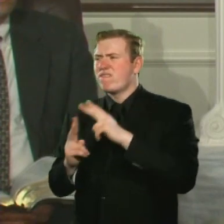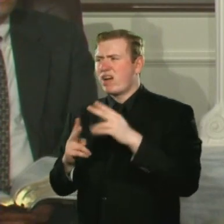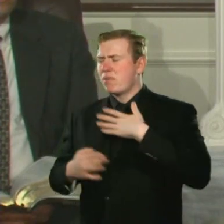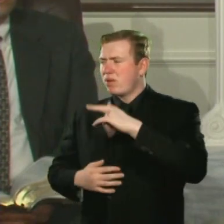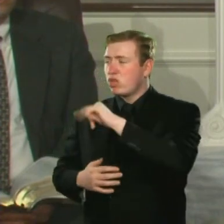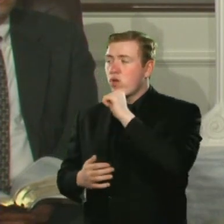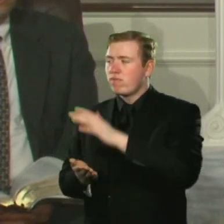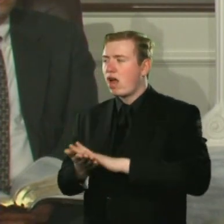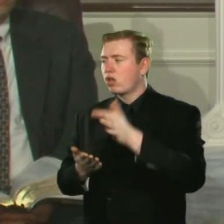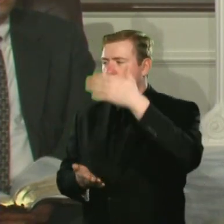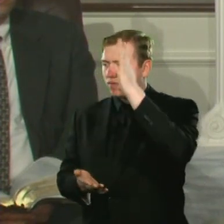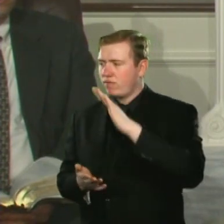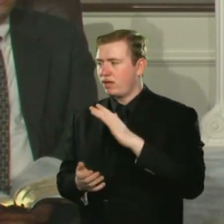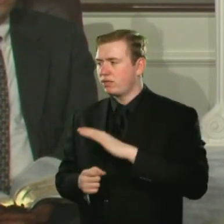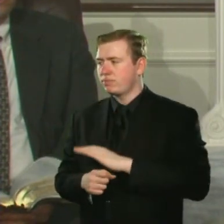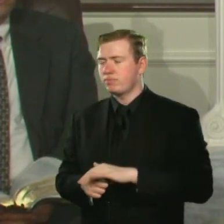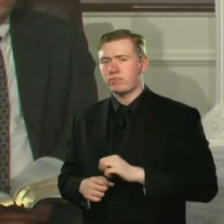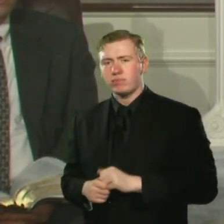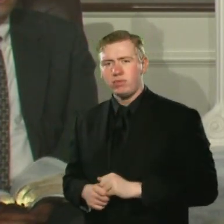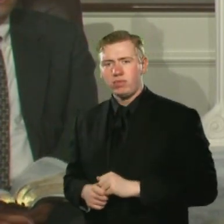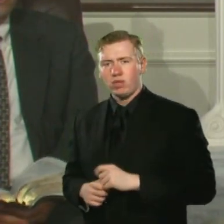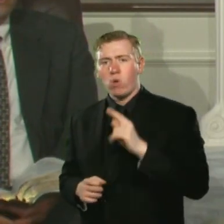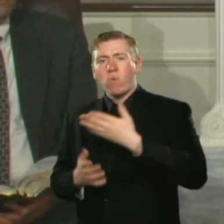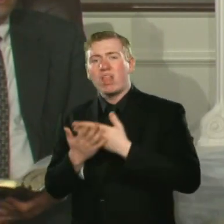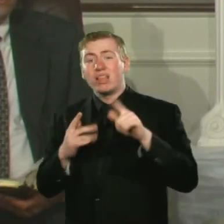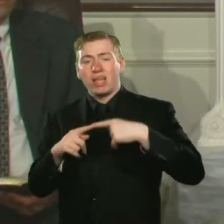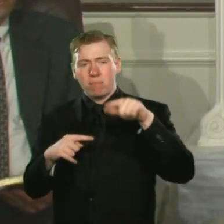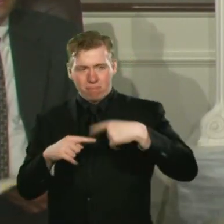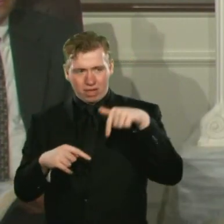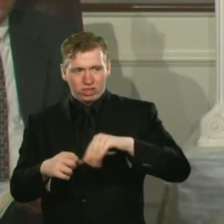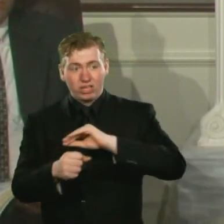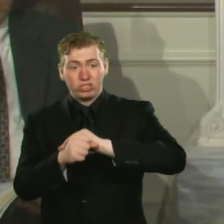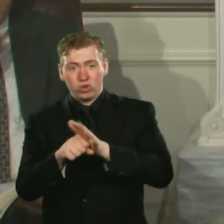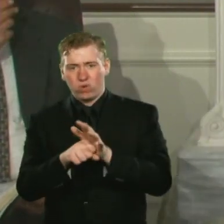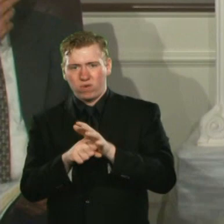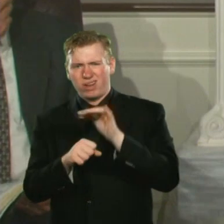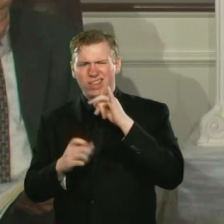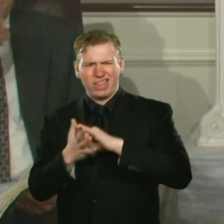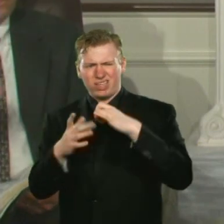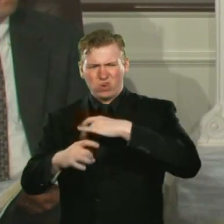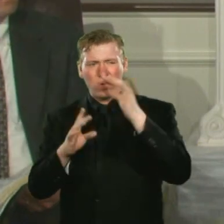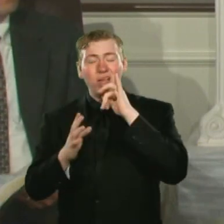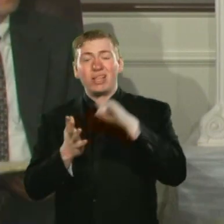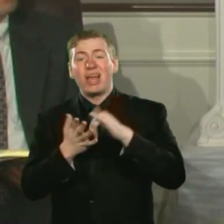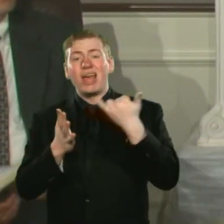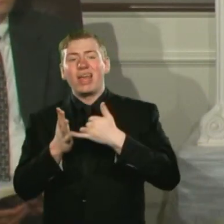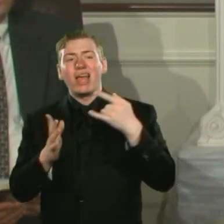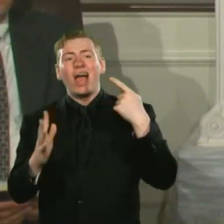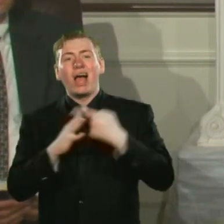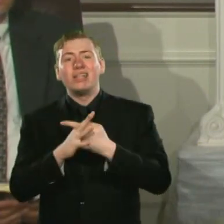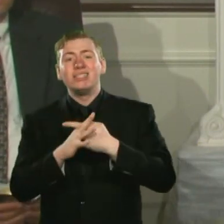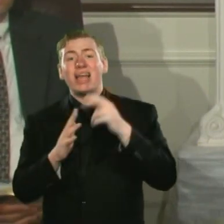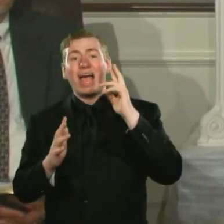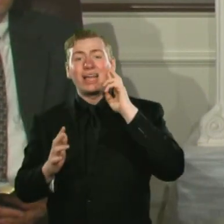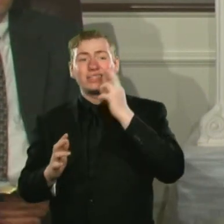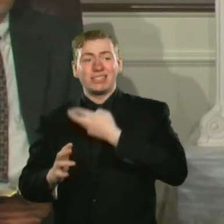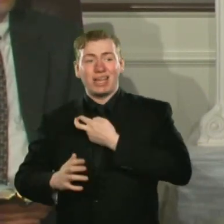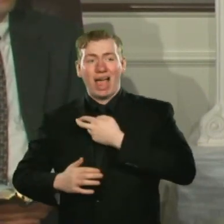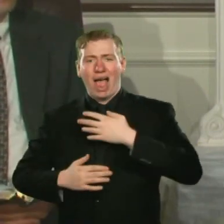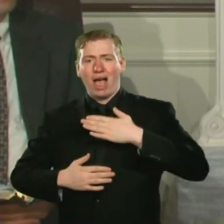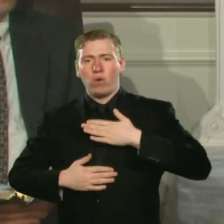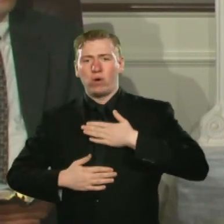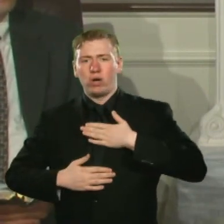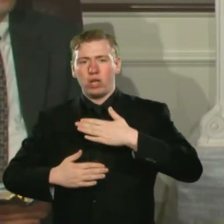glorified God for that. One of the things about this coronavirus is so terrible is it attacks the pulmonary system of a